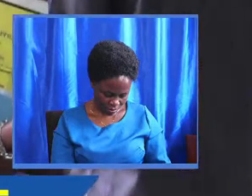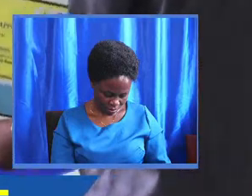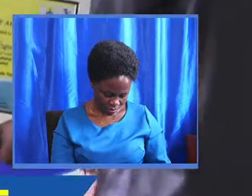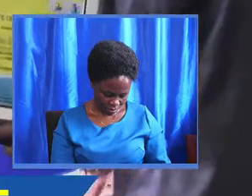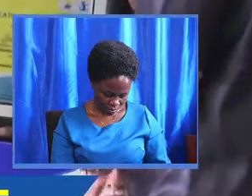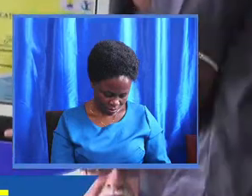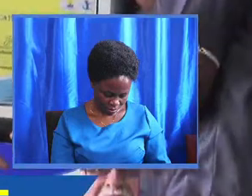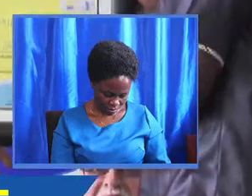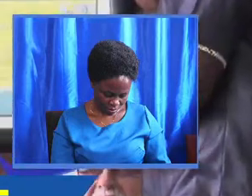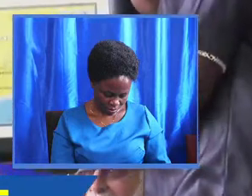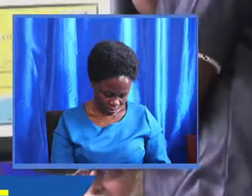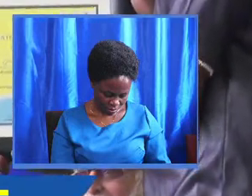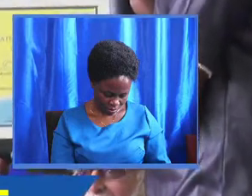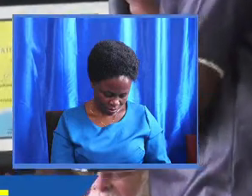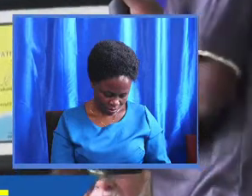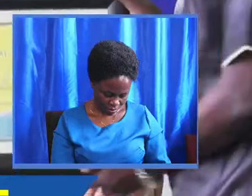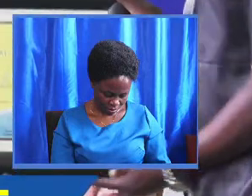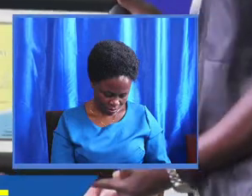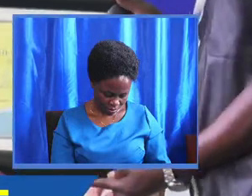You're talking to the right person.